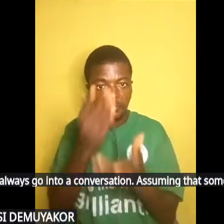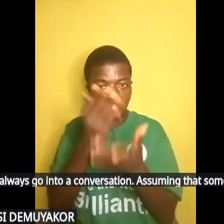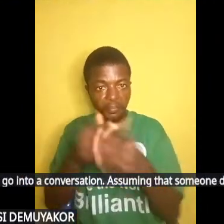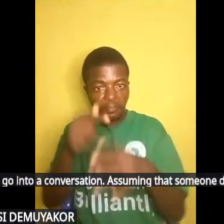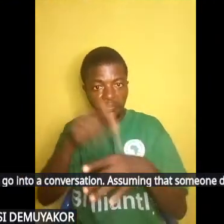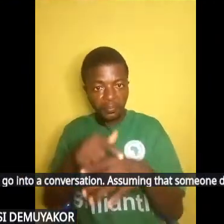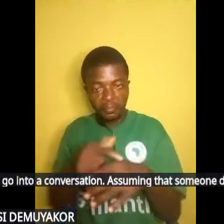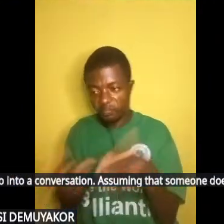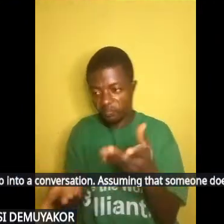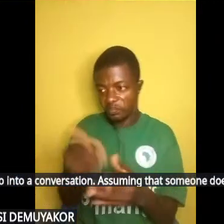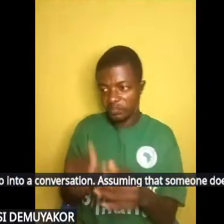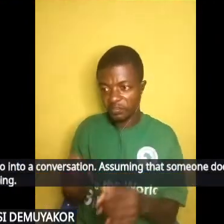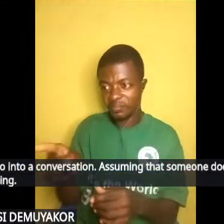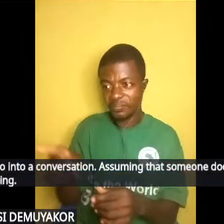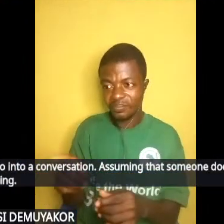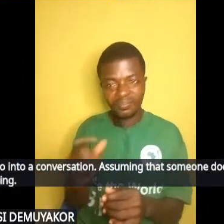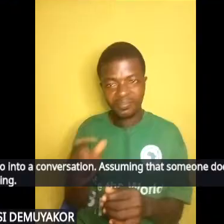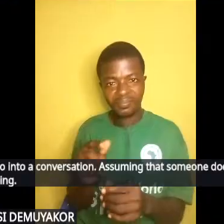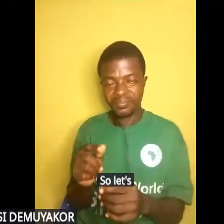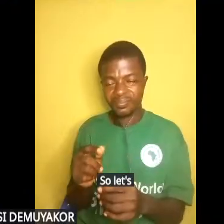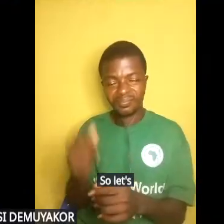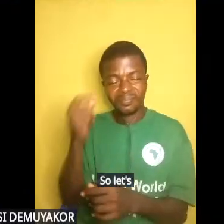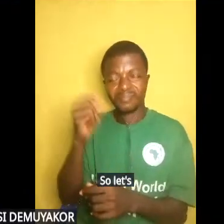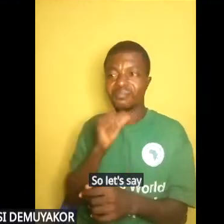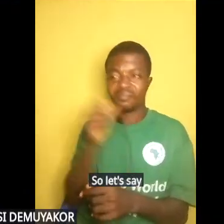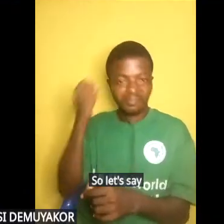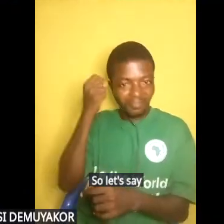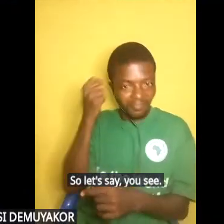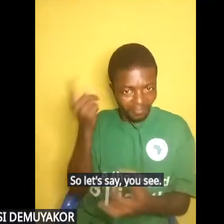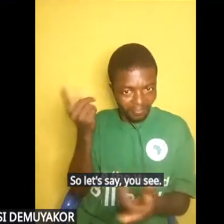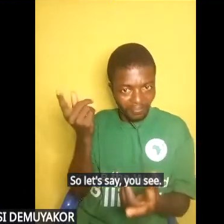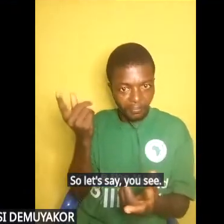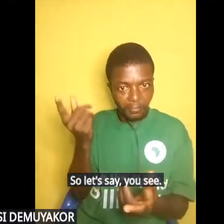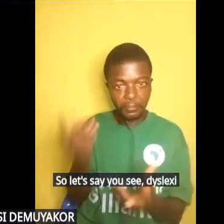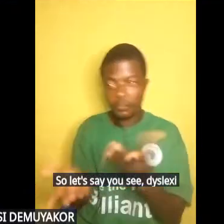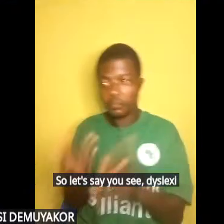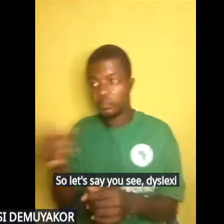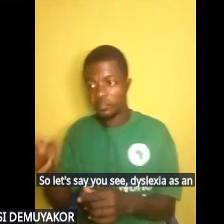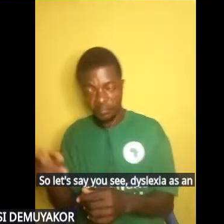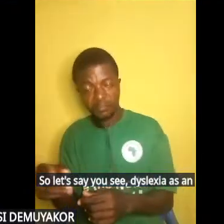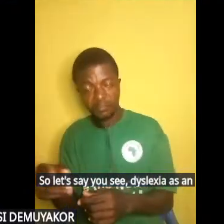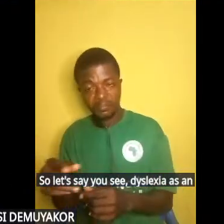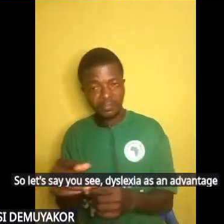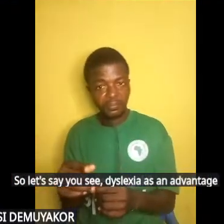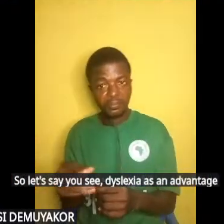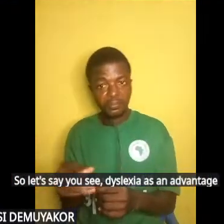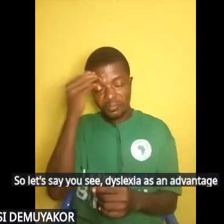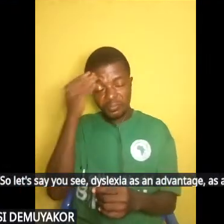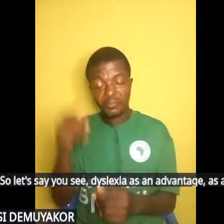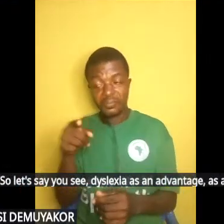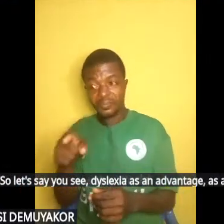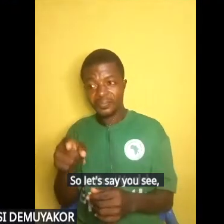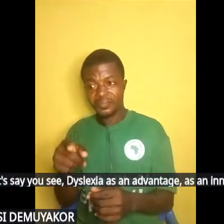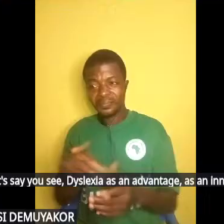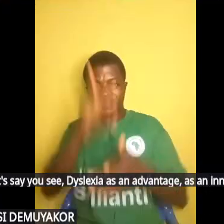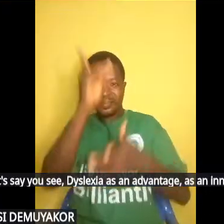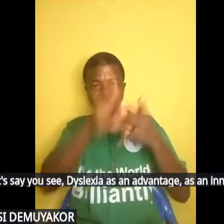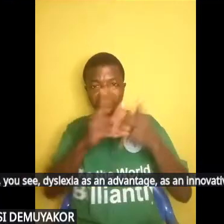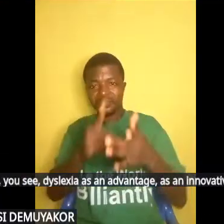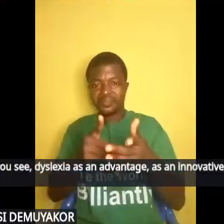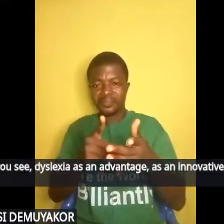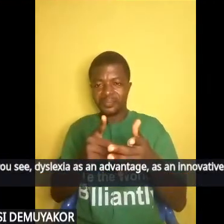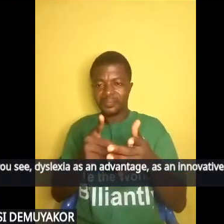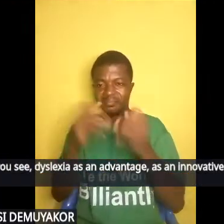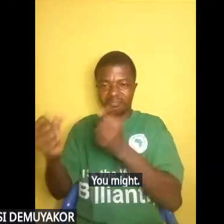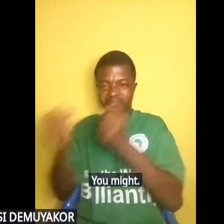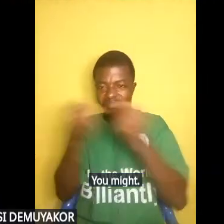any understanding. So let's say you see dyslexia as an advantage, as an innovative way of seeing the world.